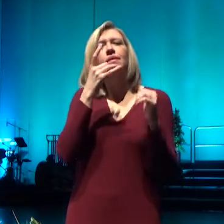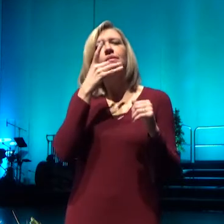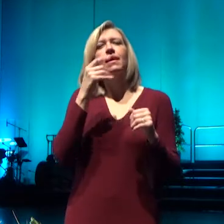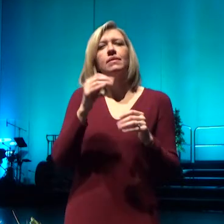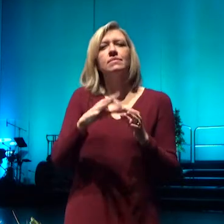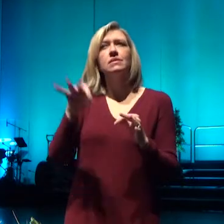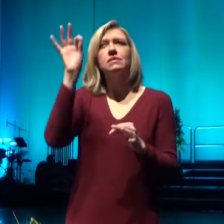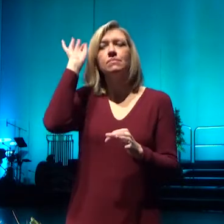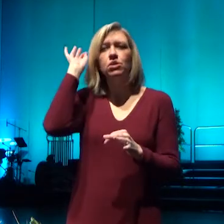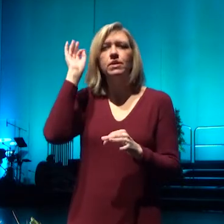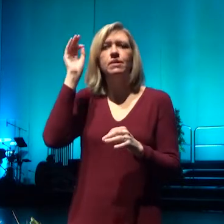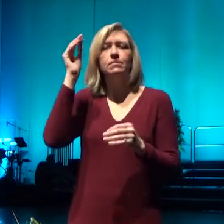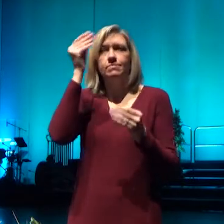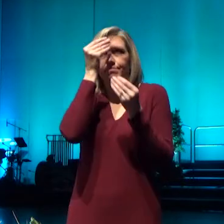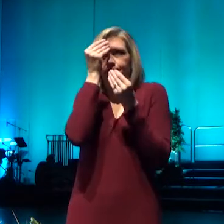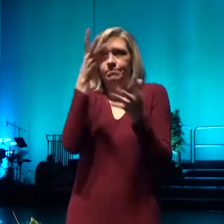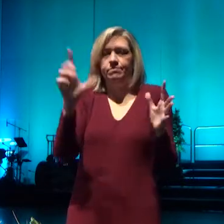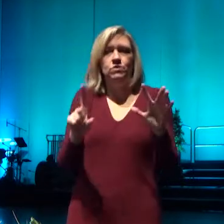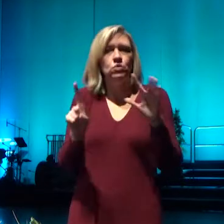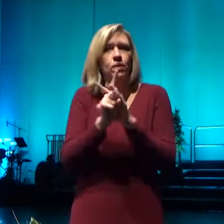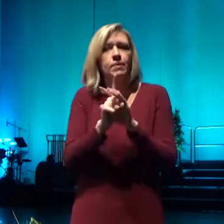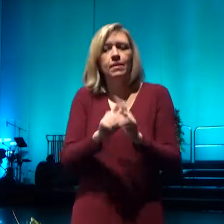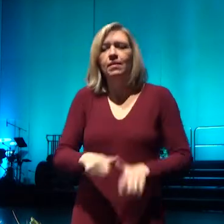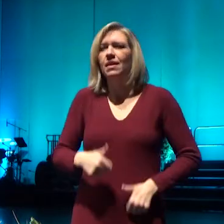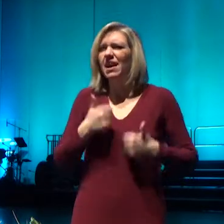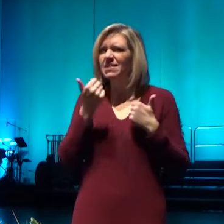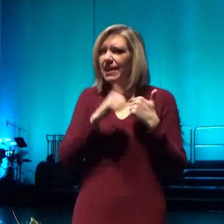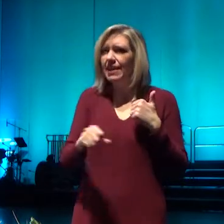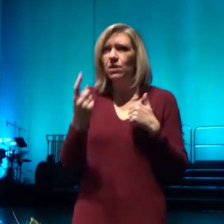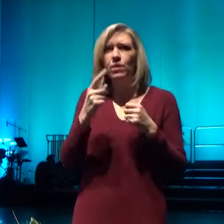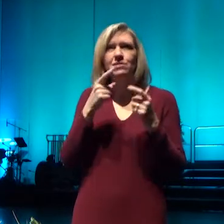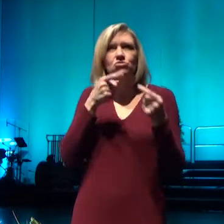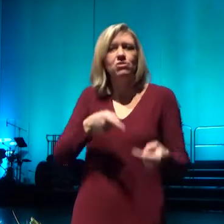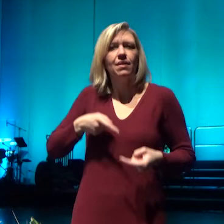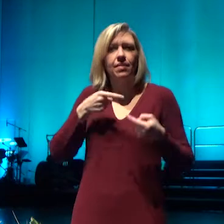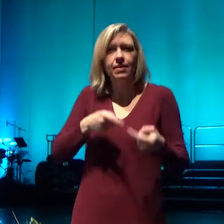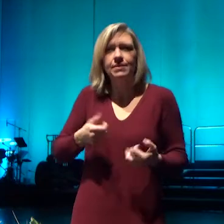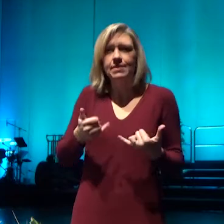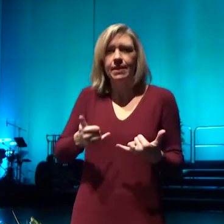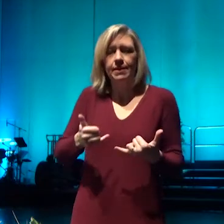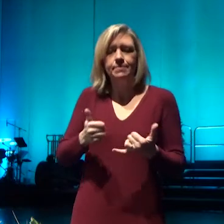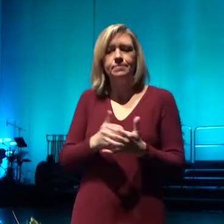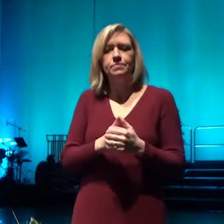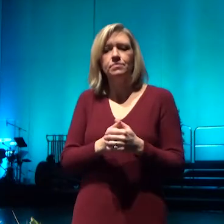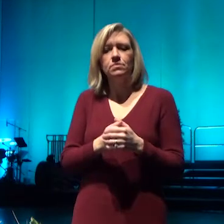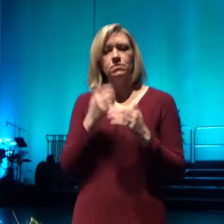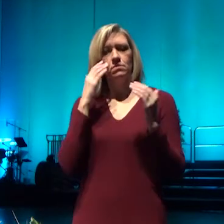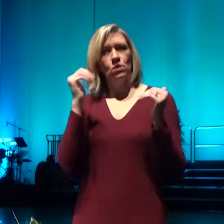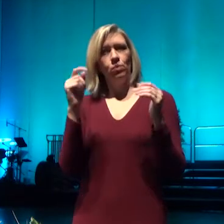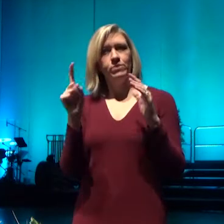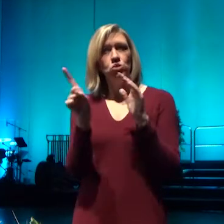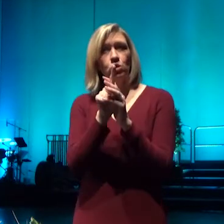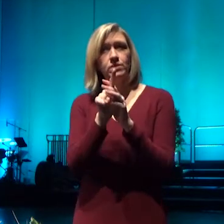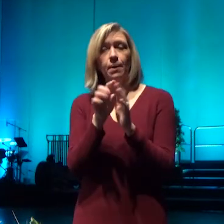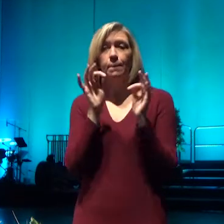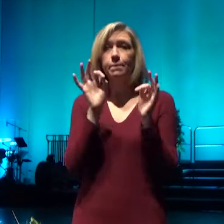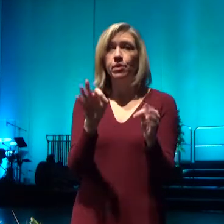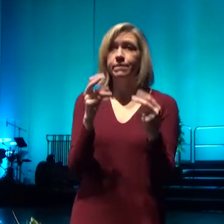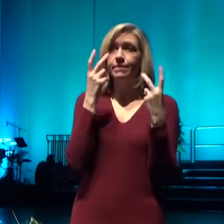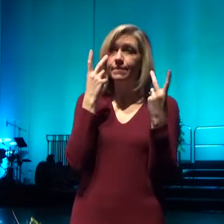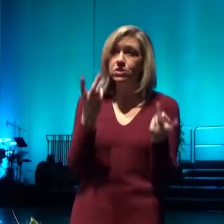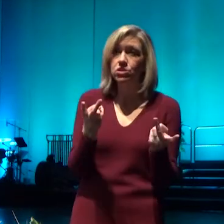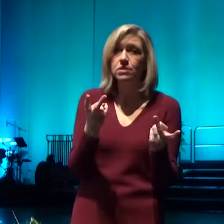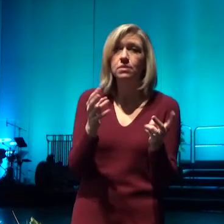make itself known in the lives of anyone who may be struggling this day. May it show up as perfect vision,